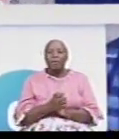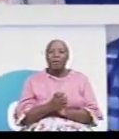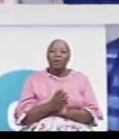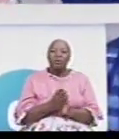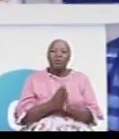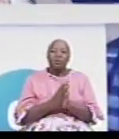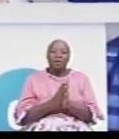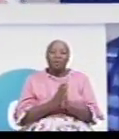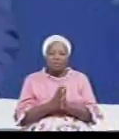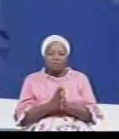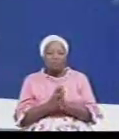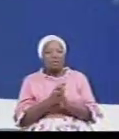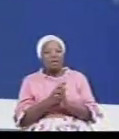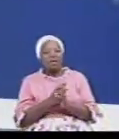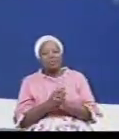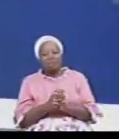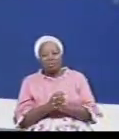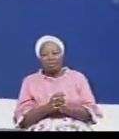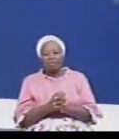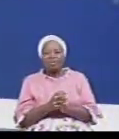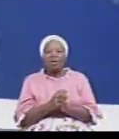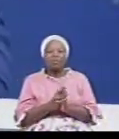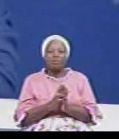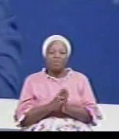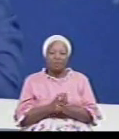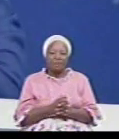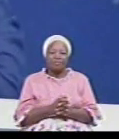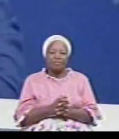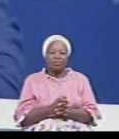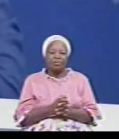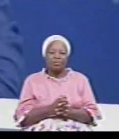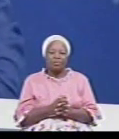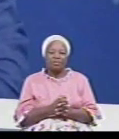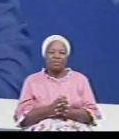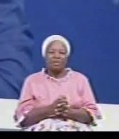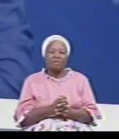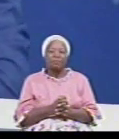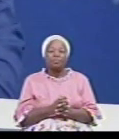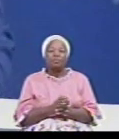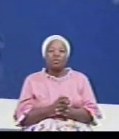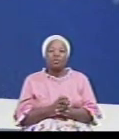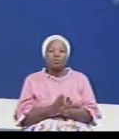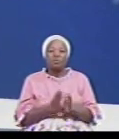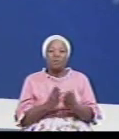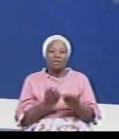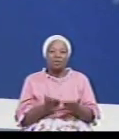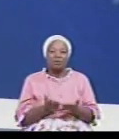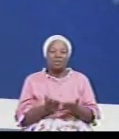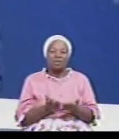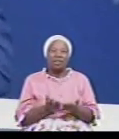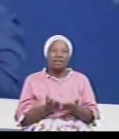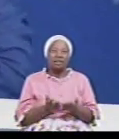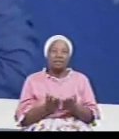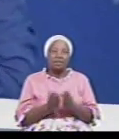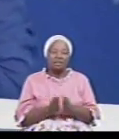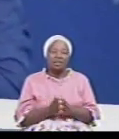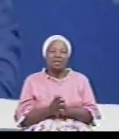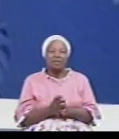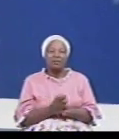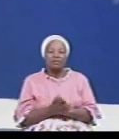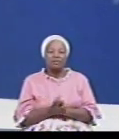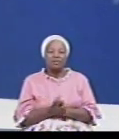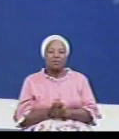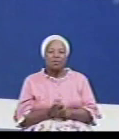God for the arrival of our general superintendent. We want to thank God for